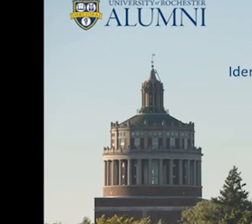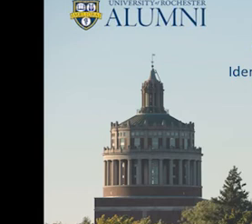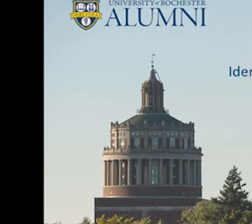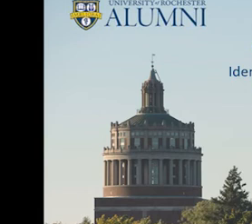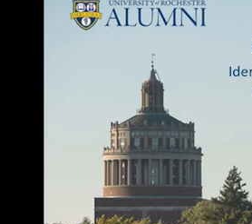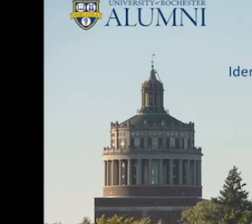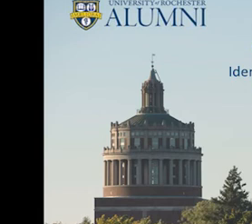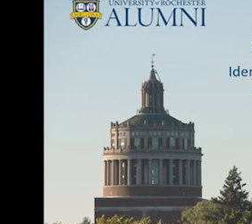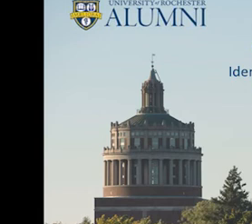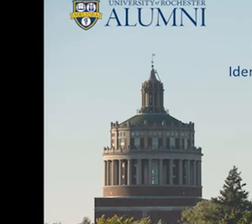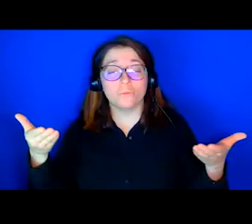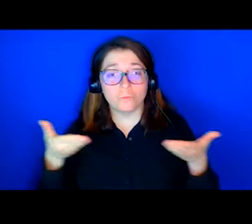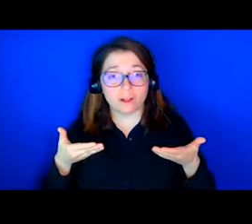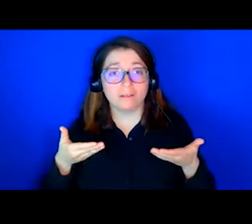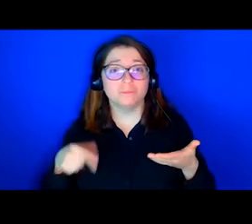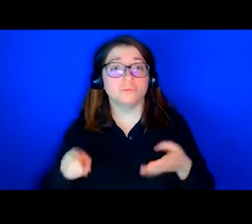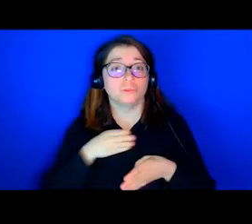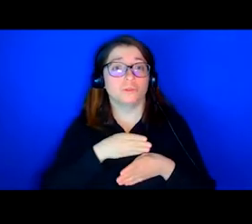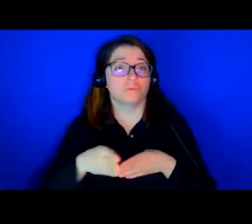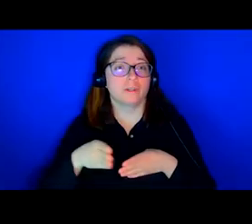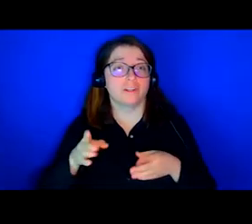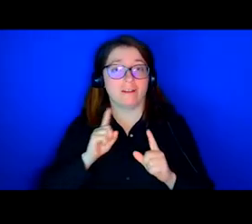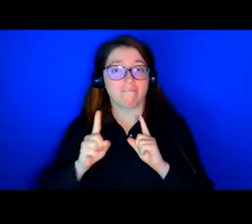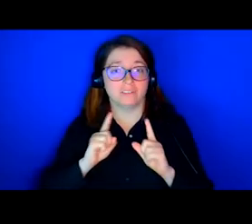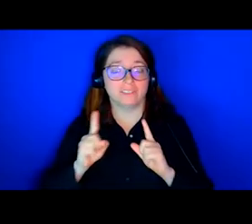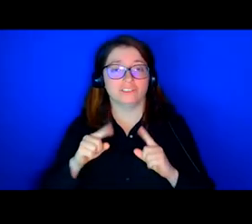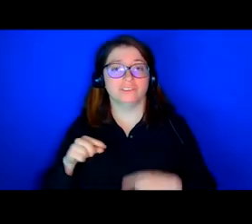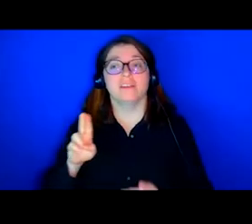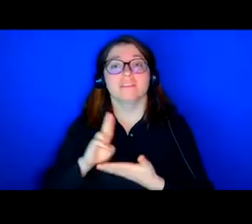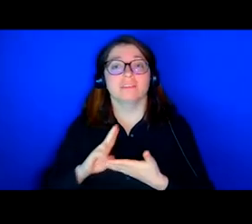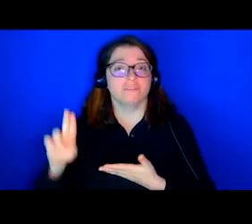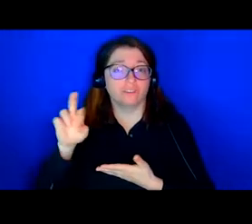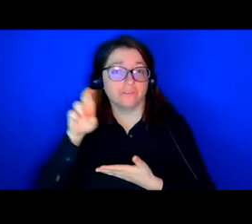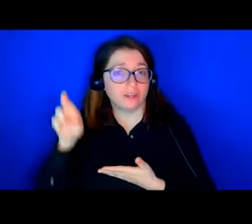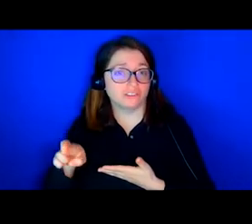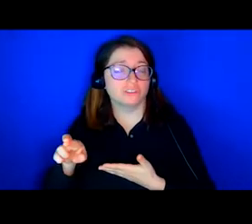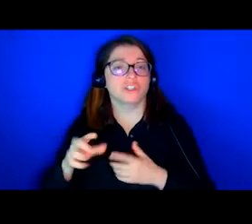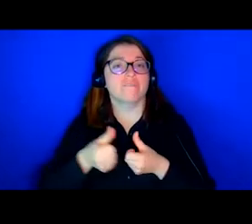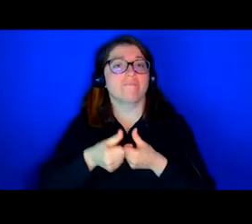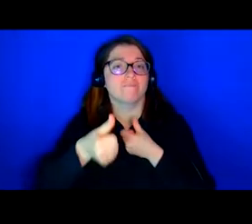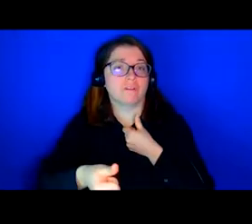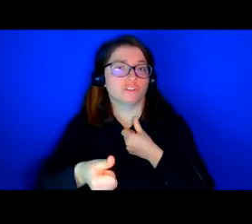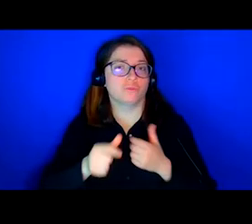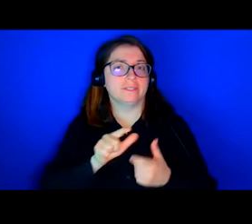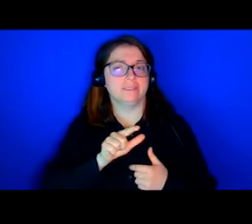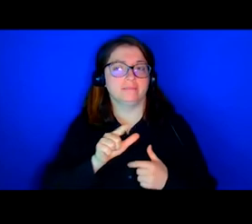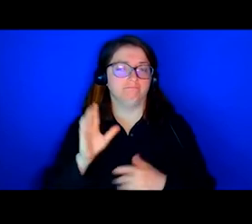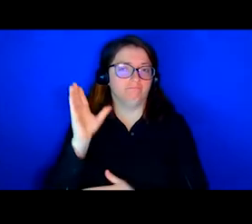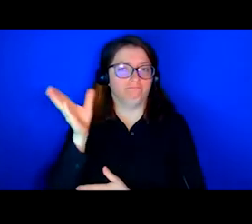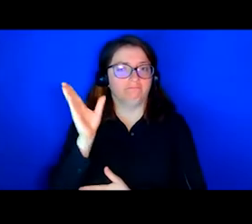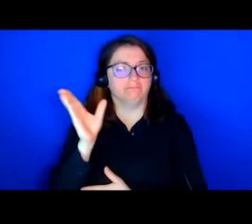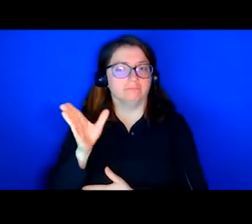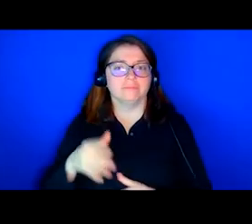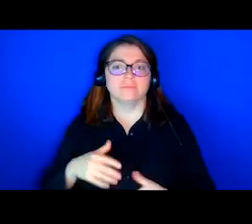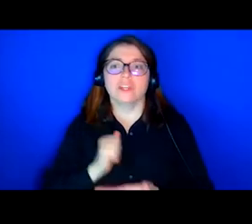Welcome everyone to Career Conversations, a University of Rochester virtual series developed to help you leverage your existing